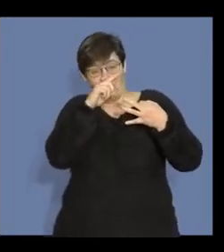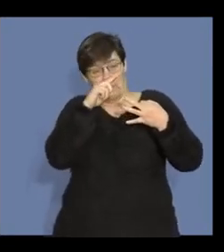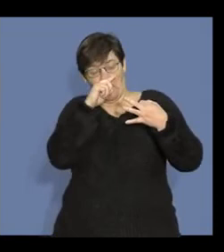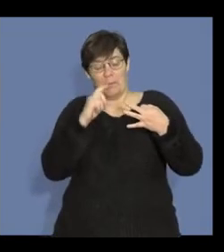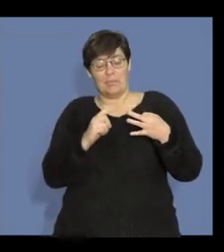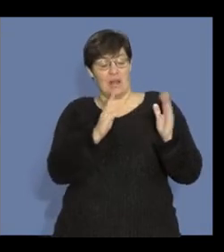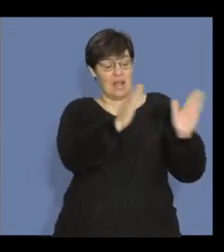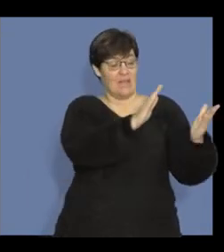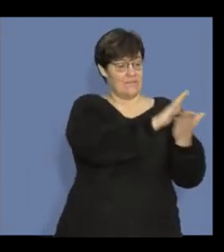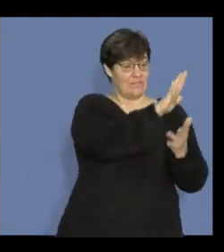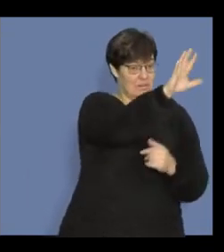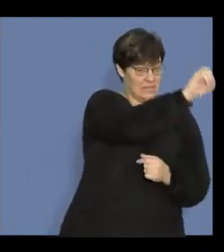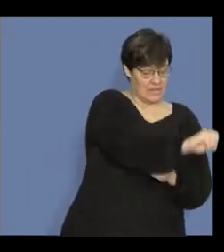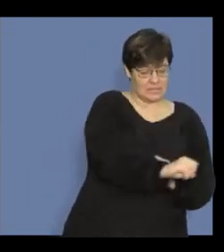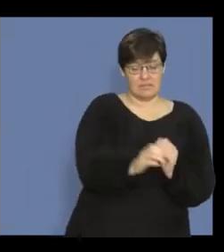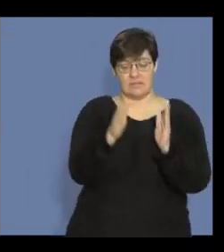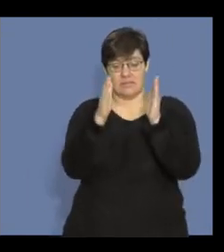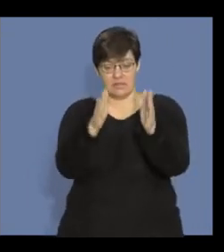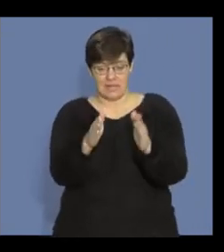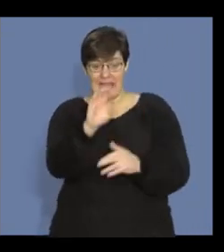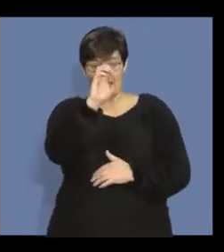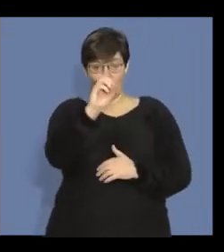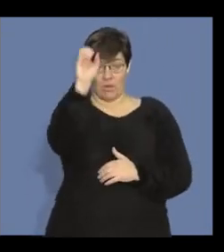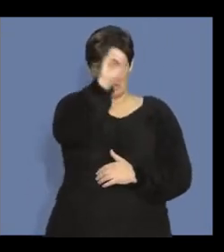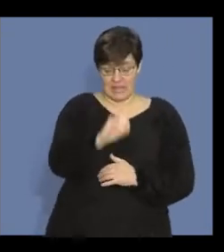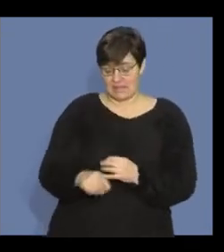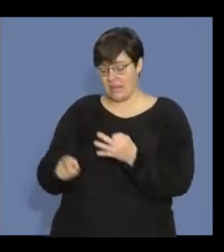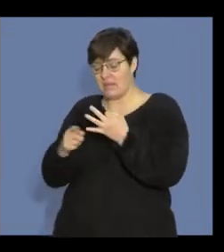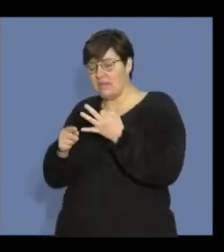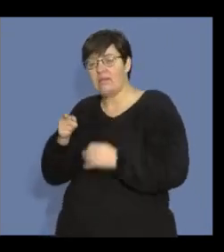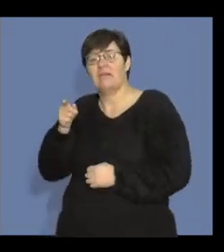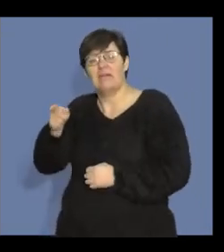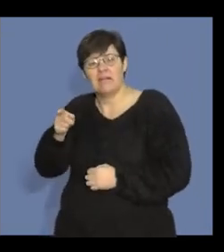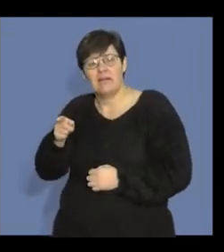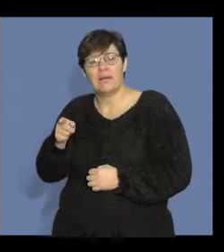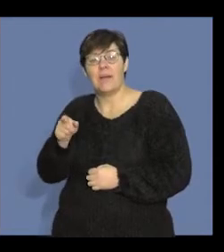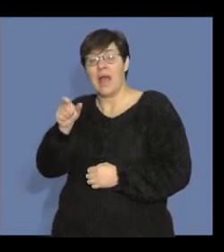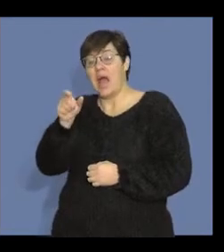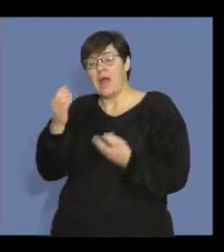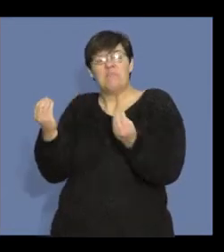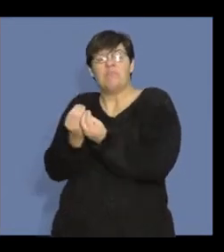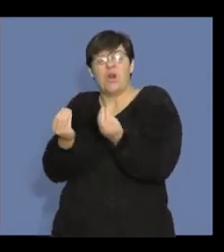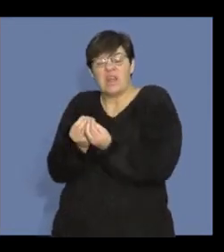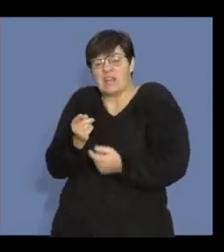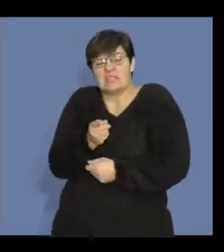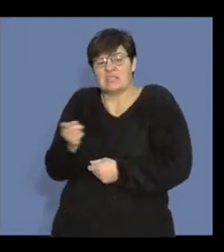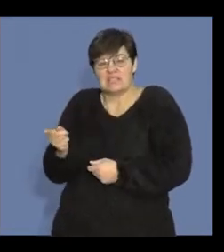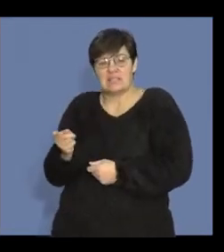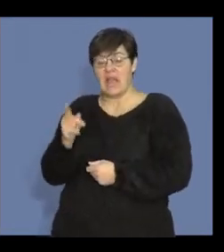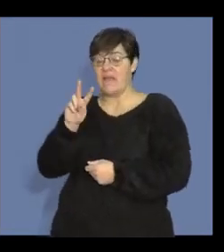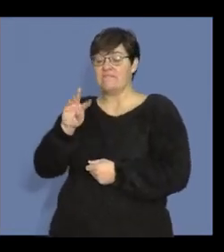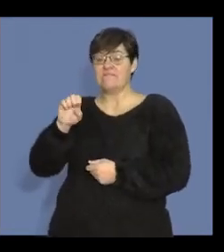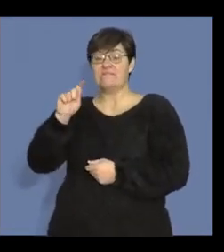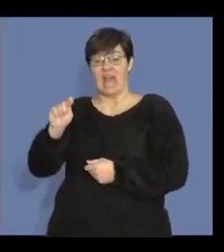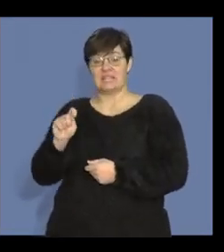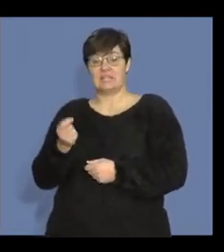okay let's just do this here this one here is your vet exempted what does this